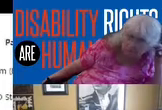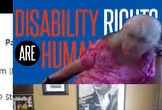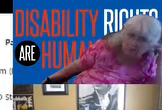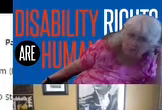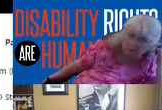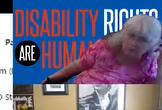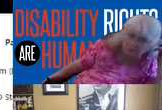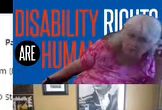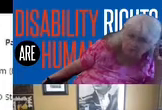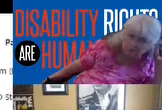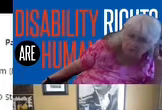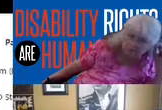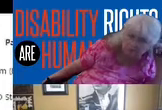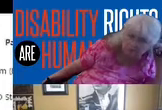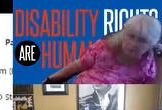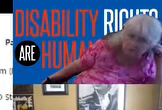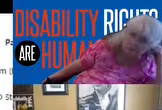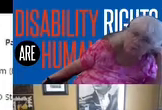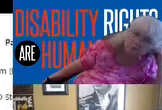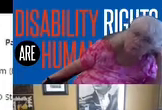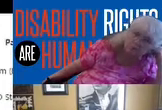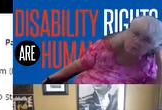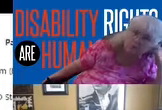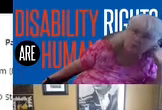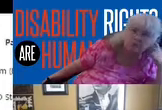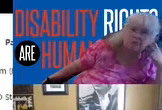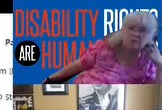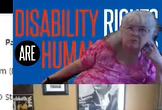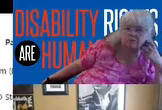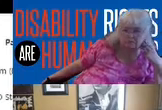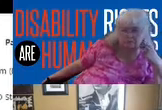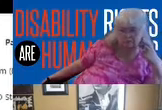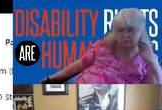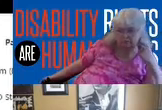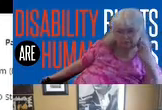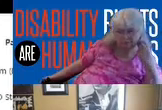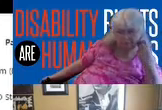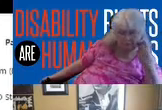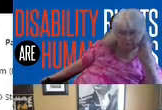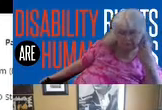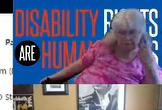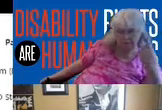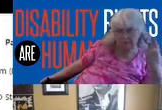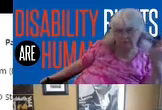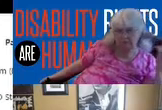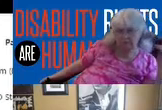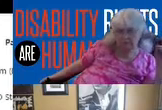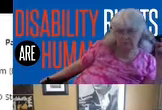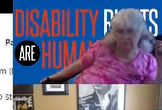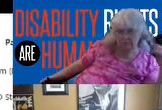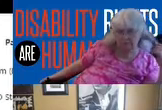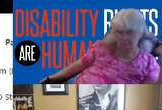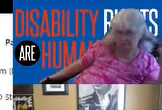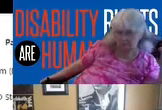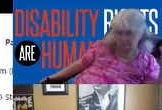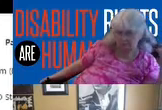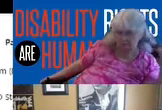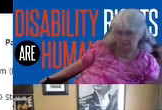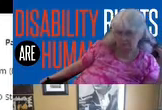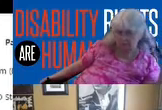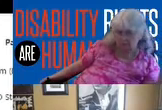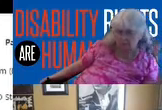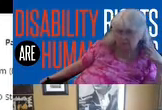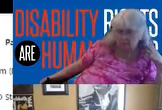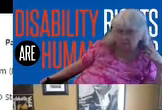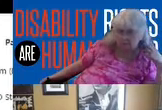add. You can select, so by default, whatever you type here, everyone's going to see. Okay, you can see here,